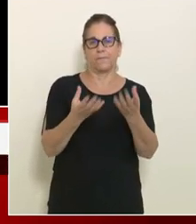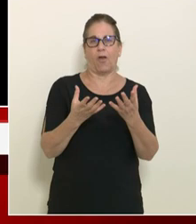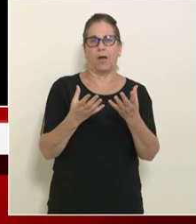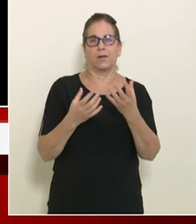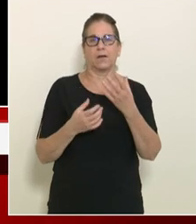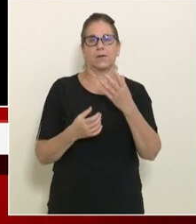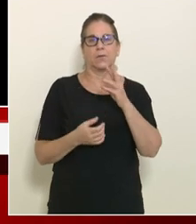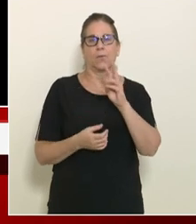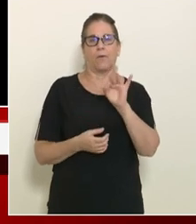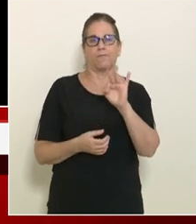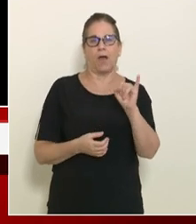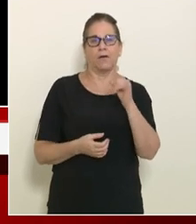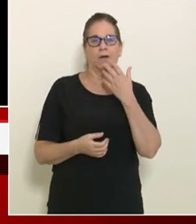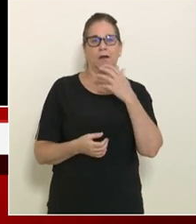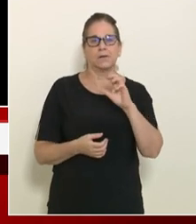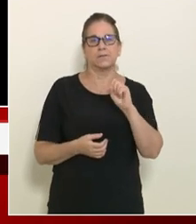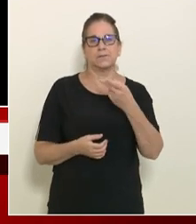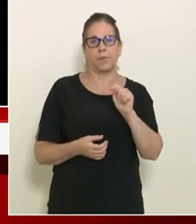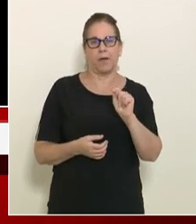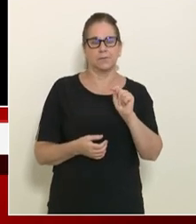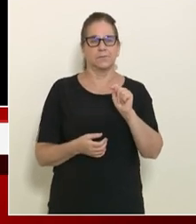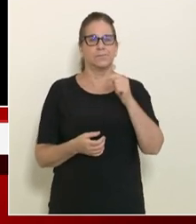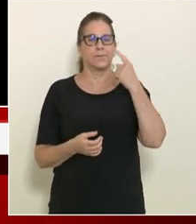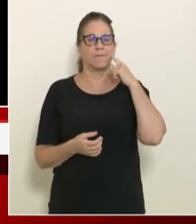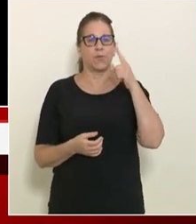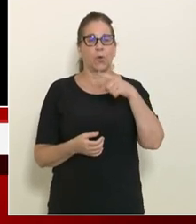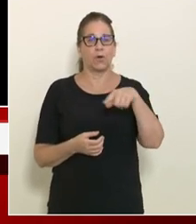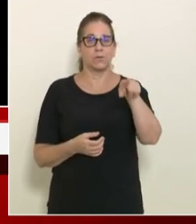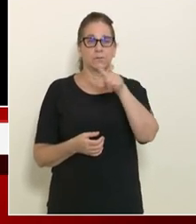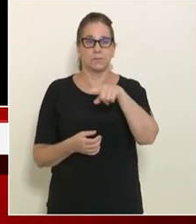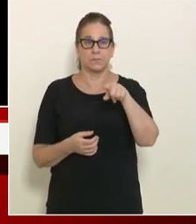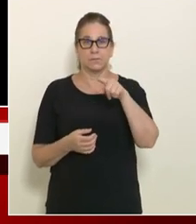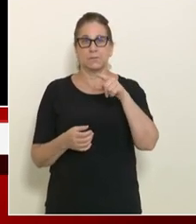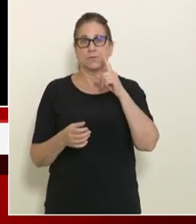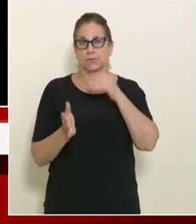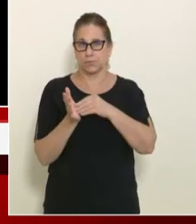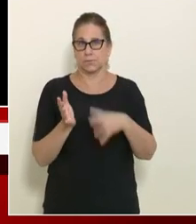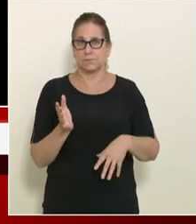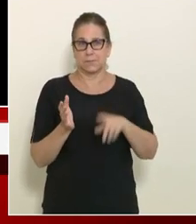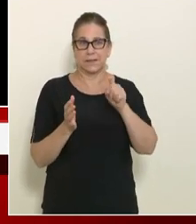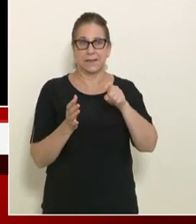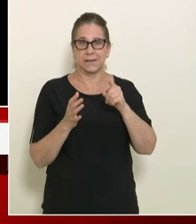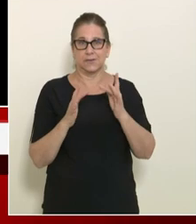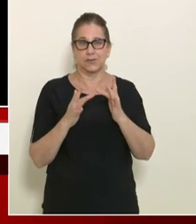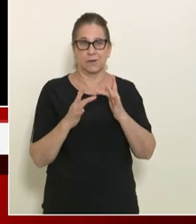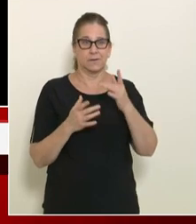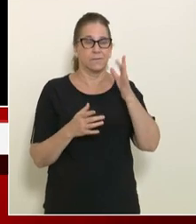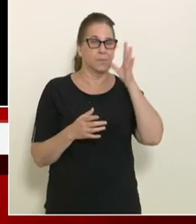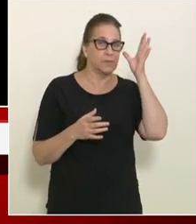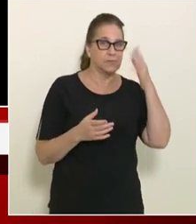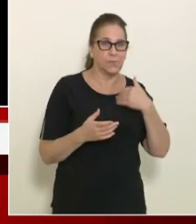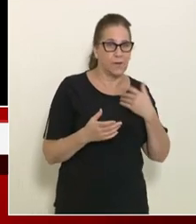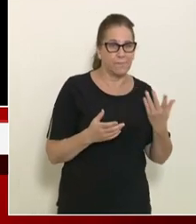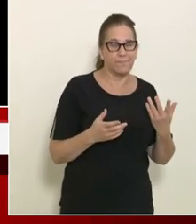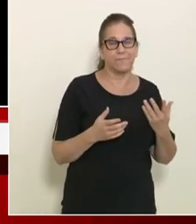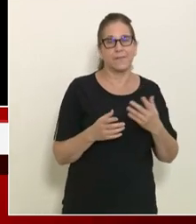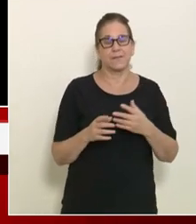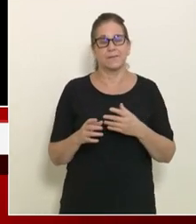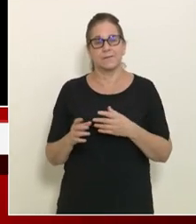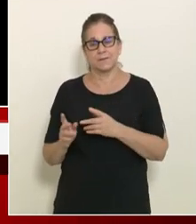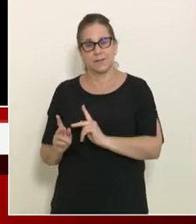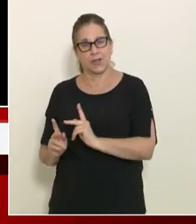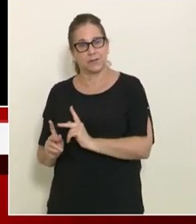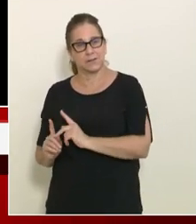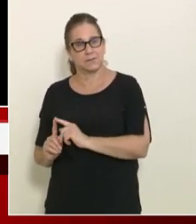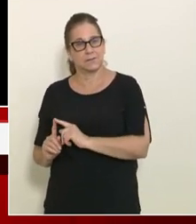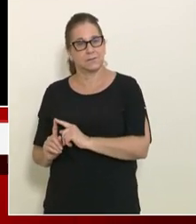look different based on the grade level for the student. And so for our pre-K3 and pre-K4 student, their